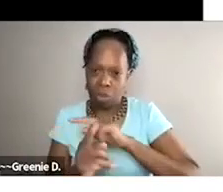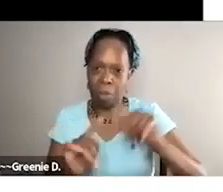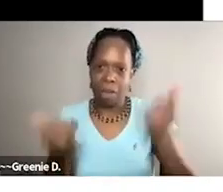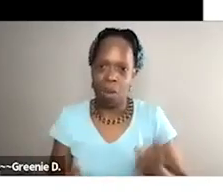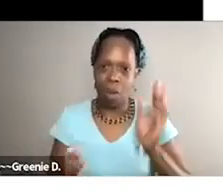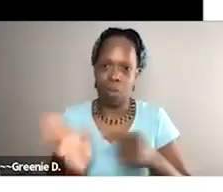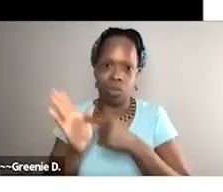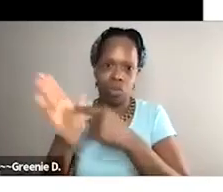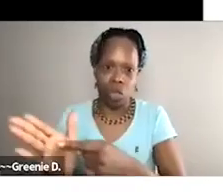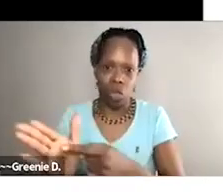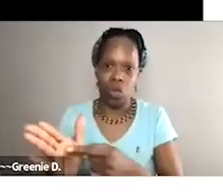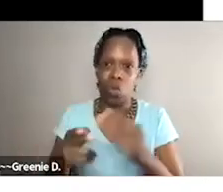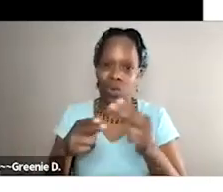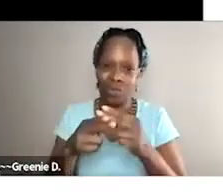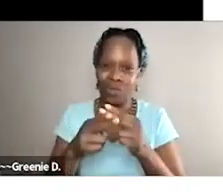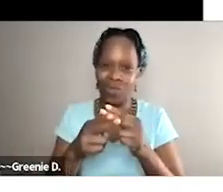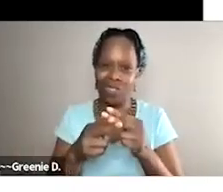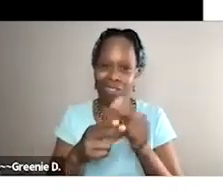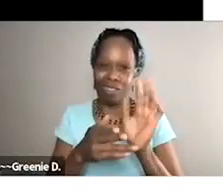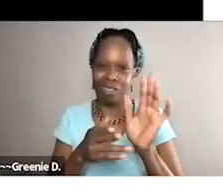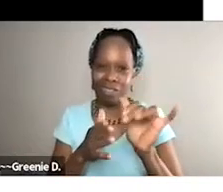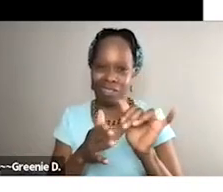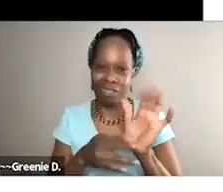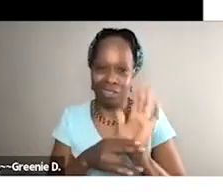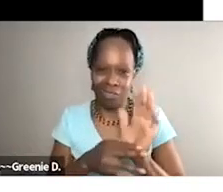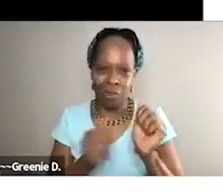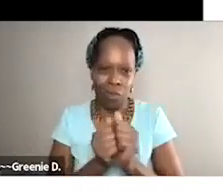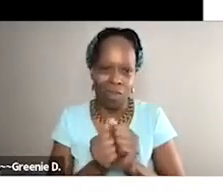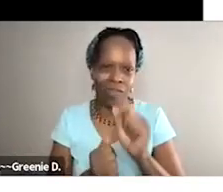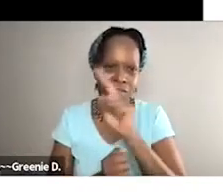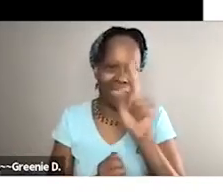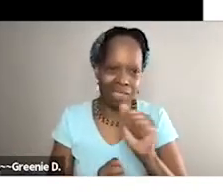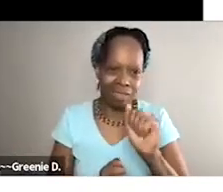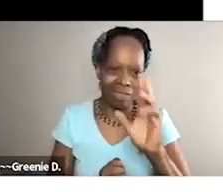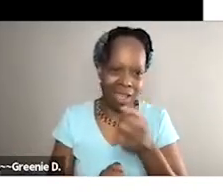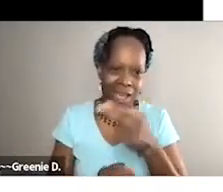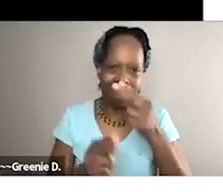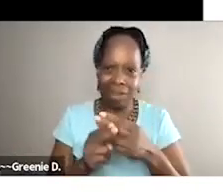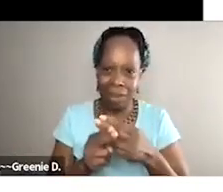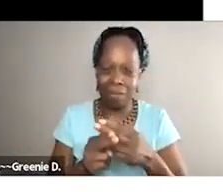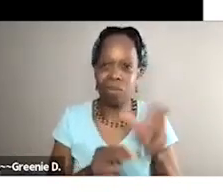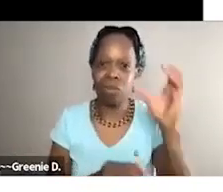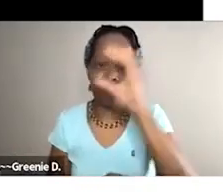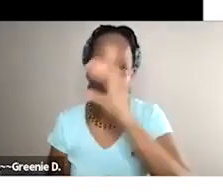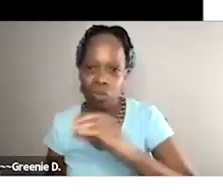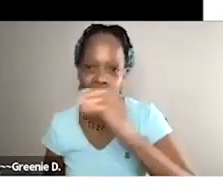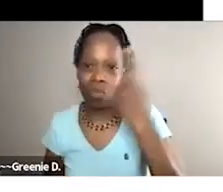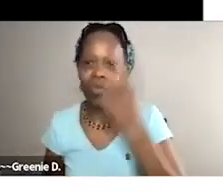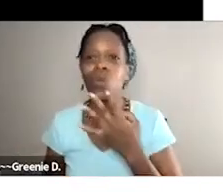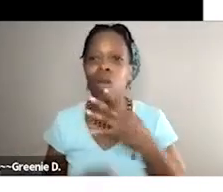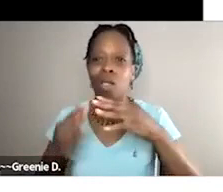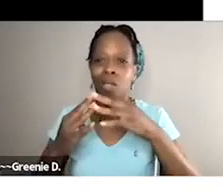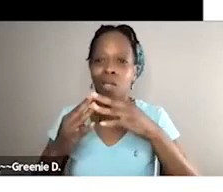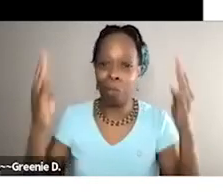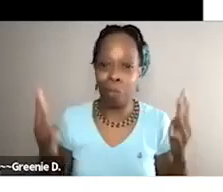a film that we did with Zach, and it's called Zach Anna and the Quest for the Rainbow Bagel. Now, this actually went viral, and it's been now seen, I think, by close to 100